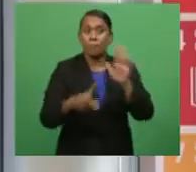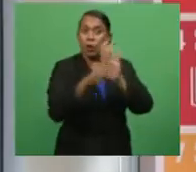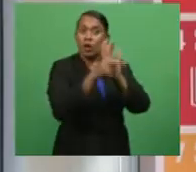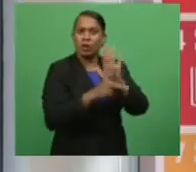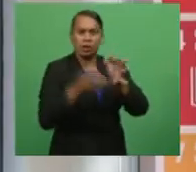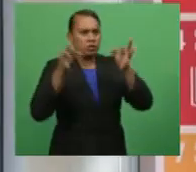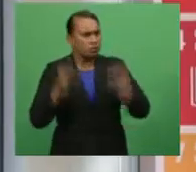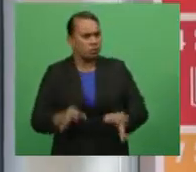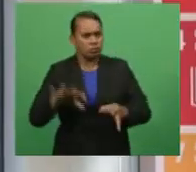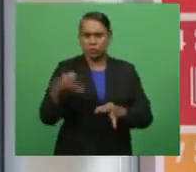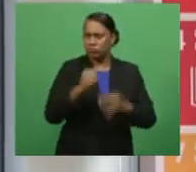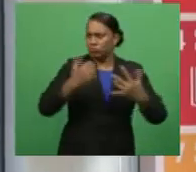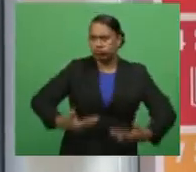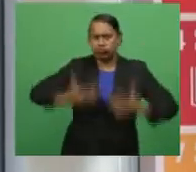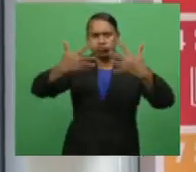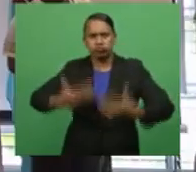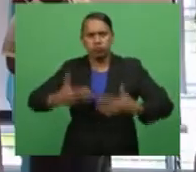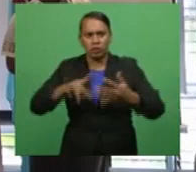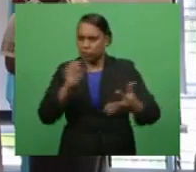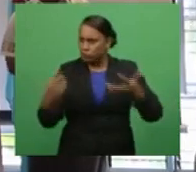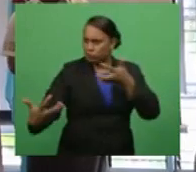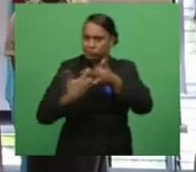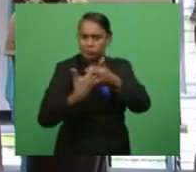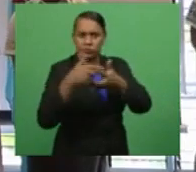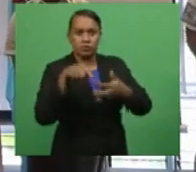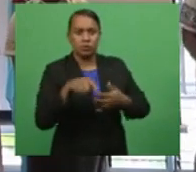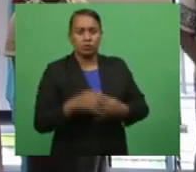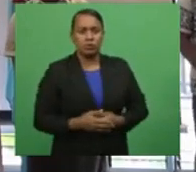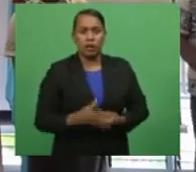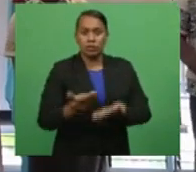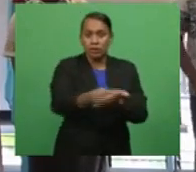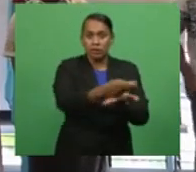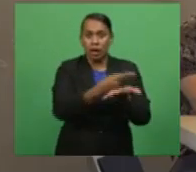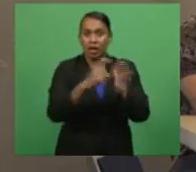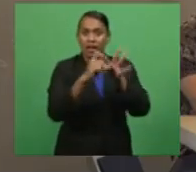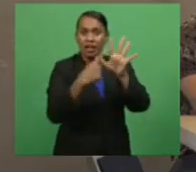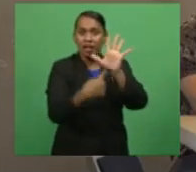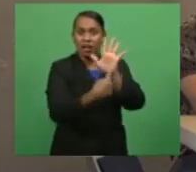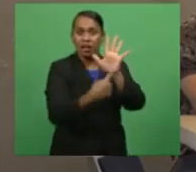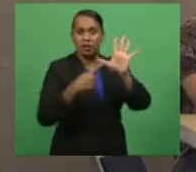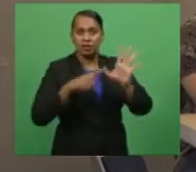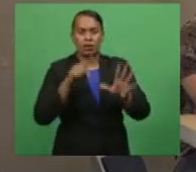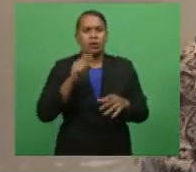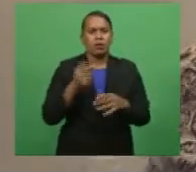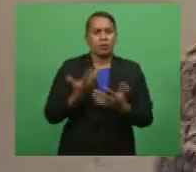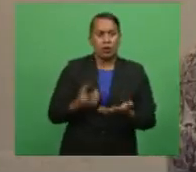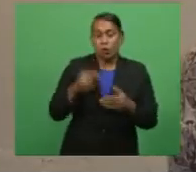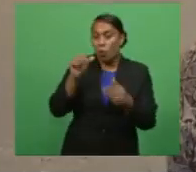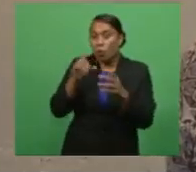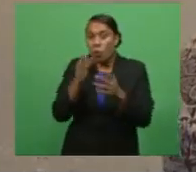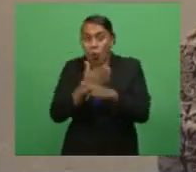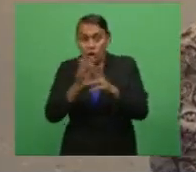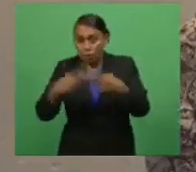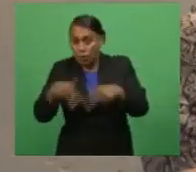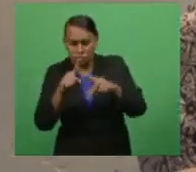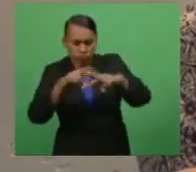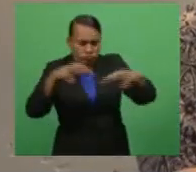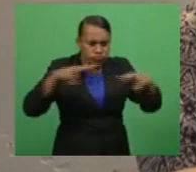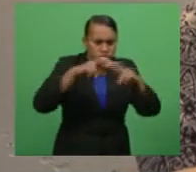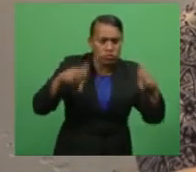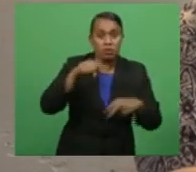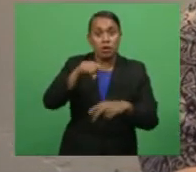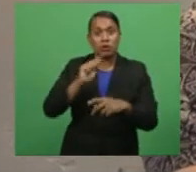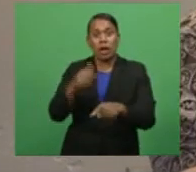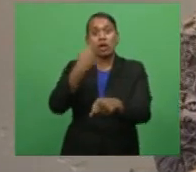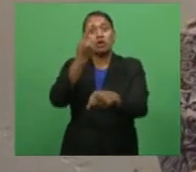data. Karimli has deemed the nationwide workplace survey, which begins from next Wednesday, of utmost importance, which will